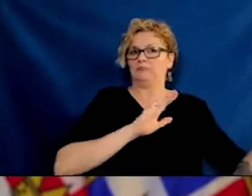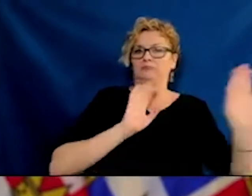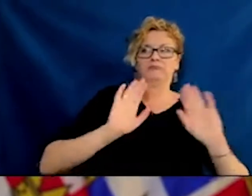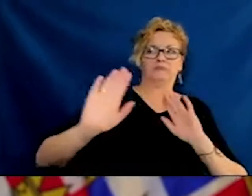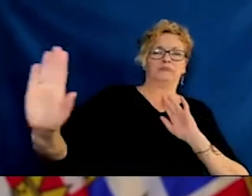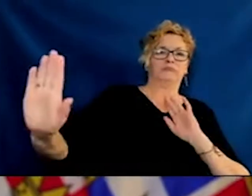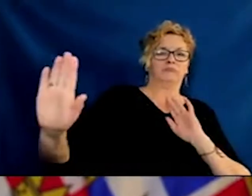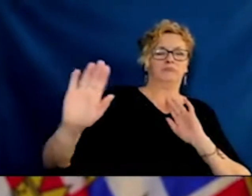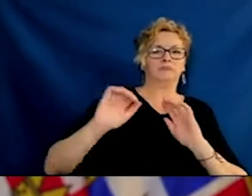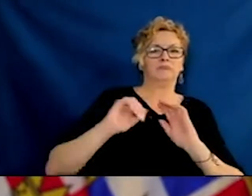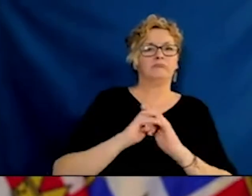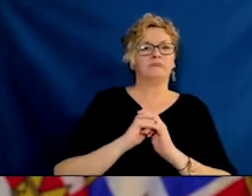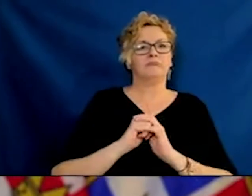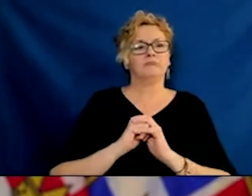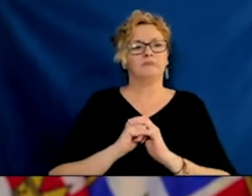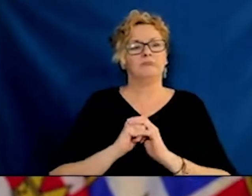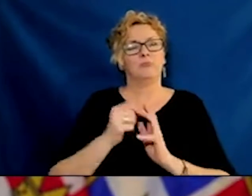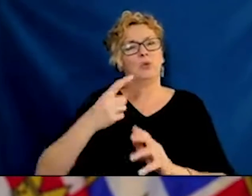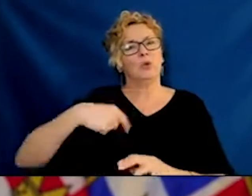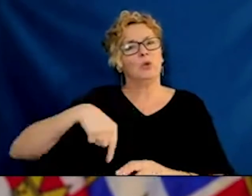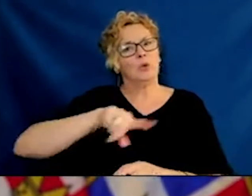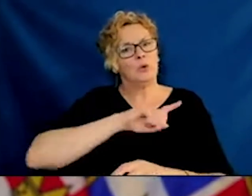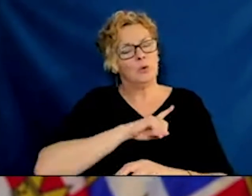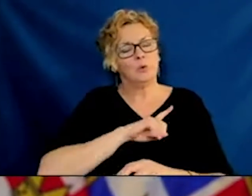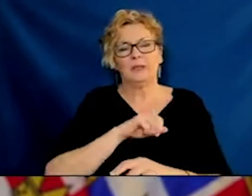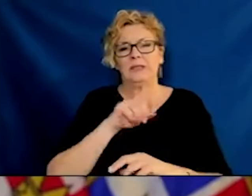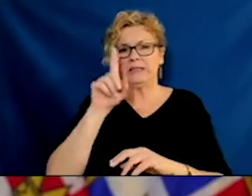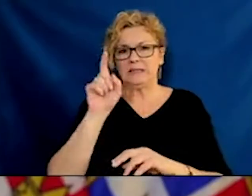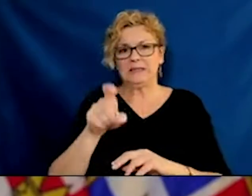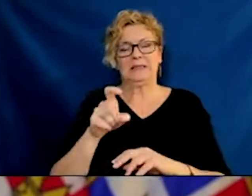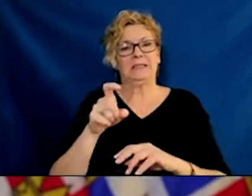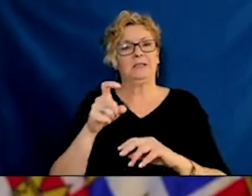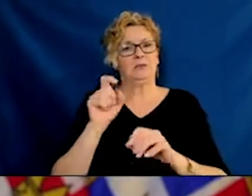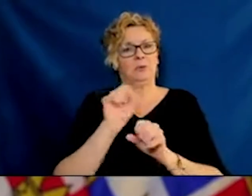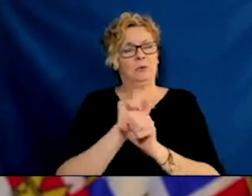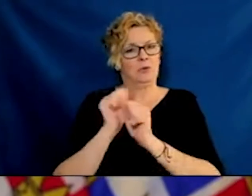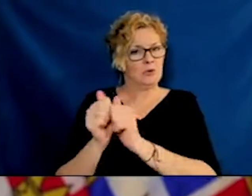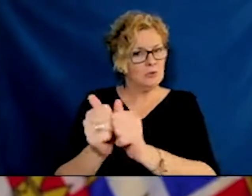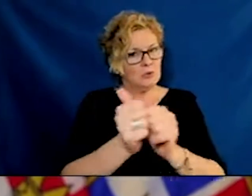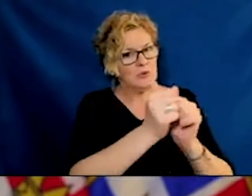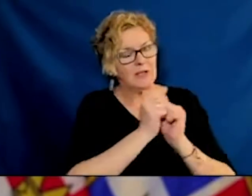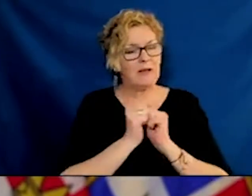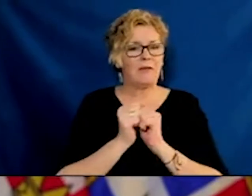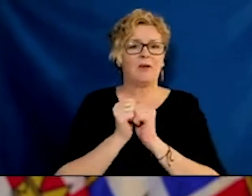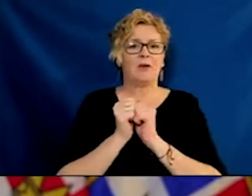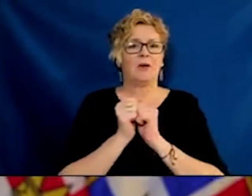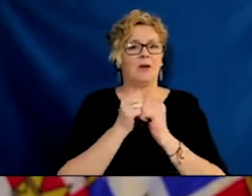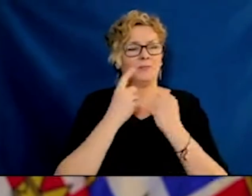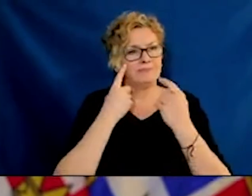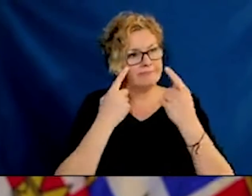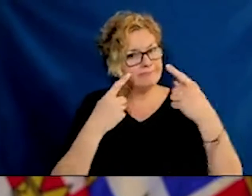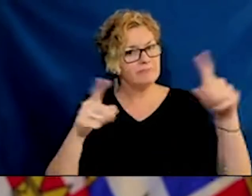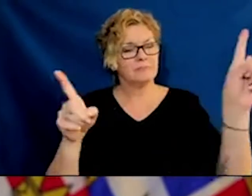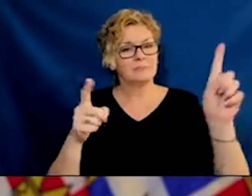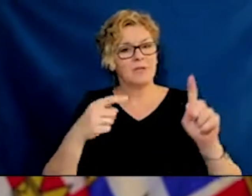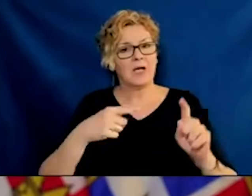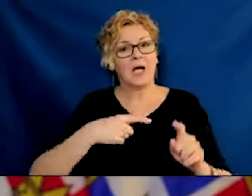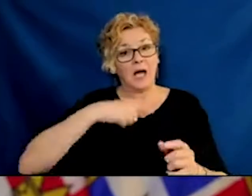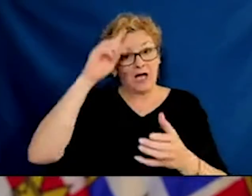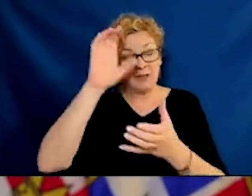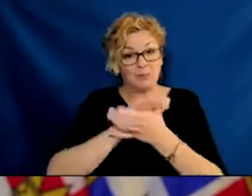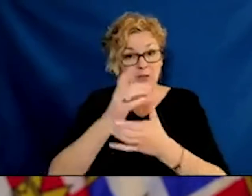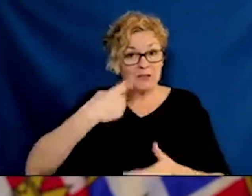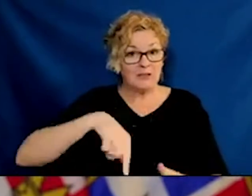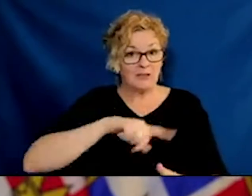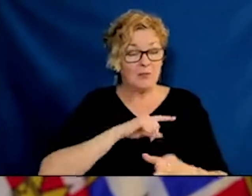again that we need to make this work. With your help, I believe we can get there.